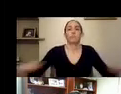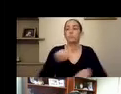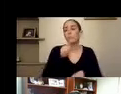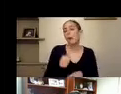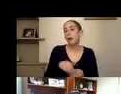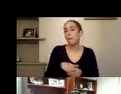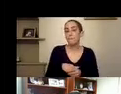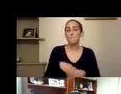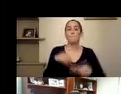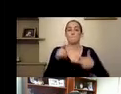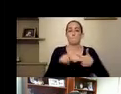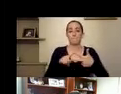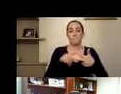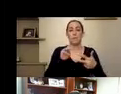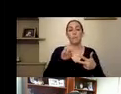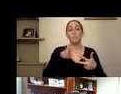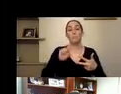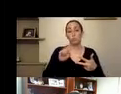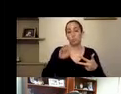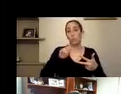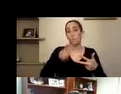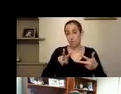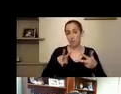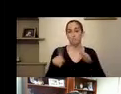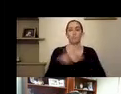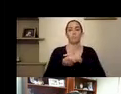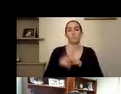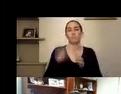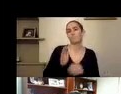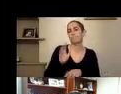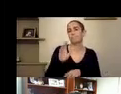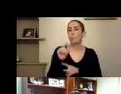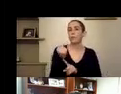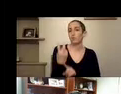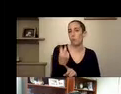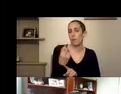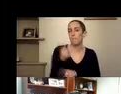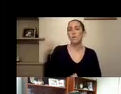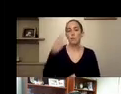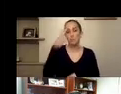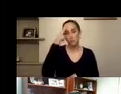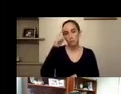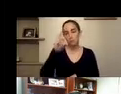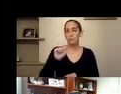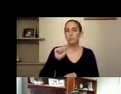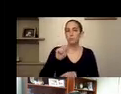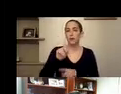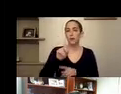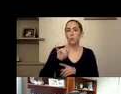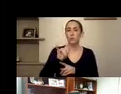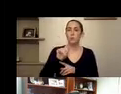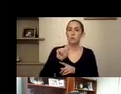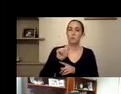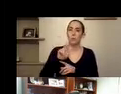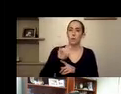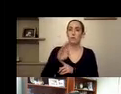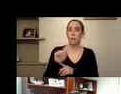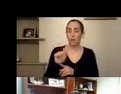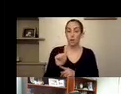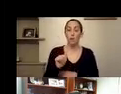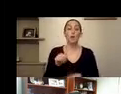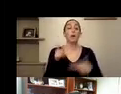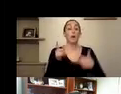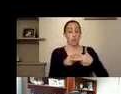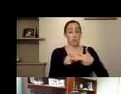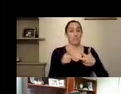coronavirus, MERS-CoV, which emerged in 2012 in Saudi Arabia. Unlike SARS-1, this one actually does transmit from